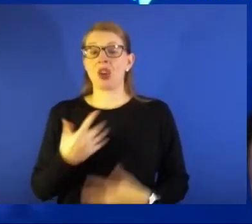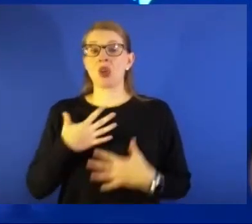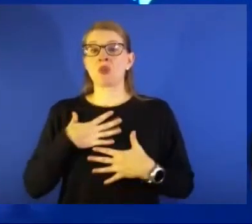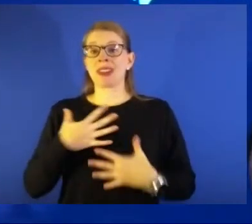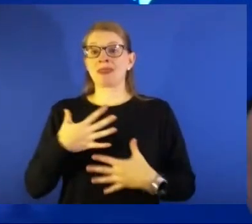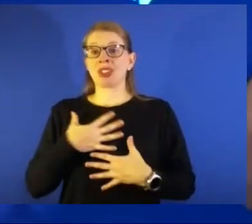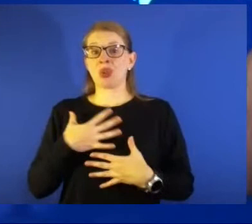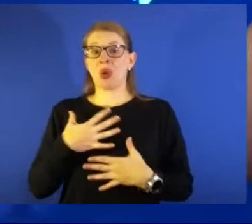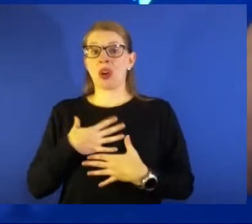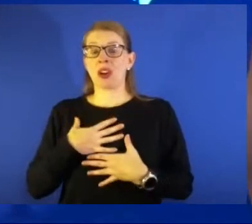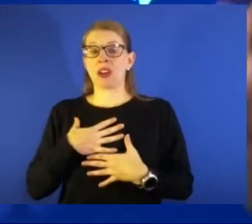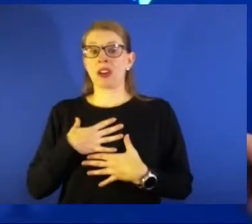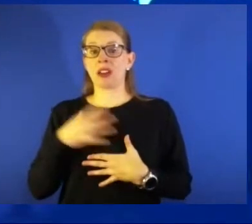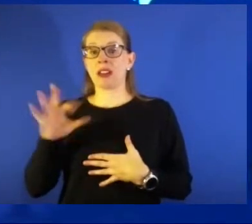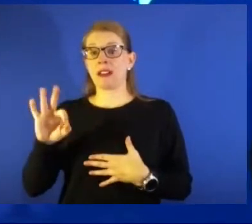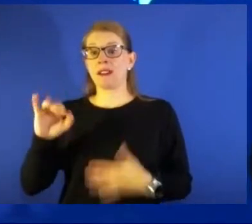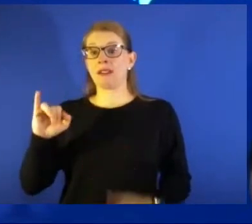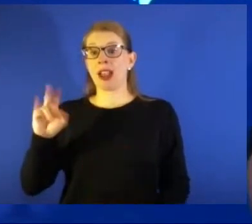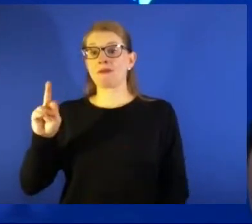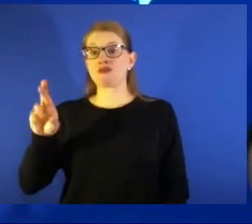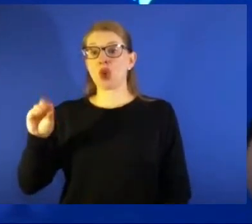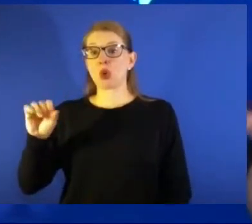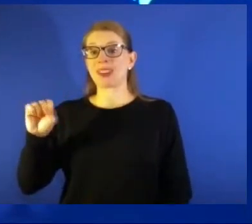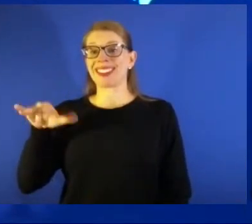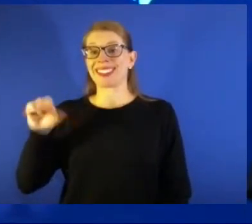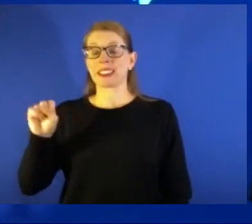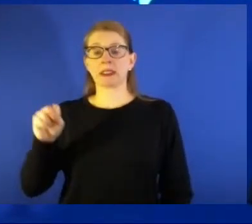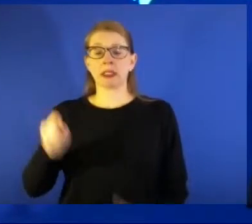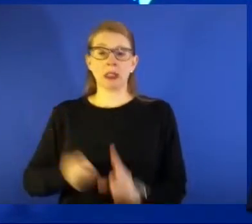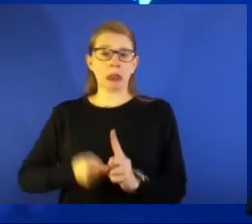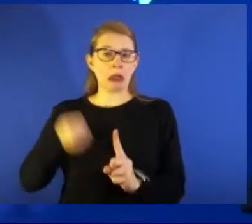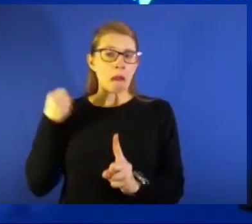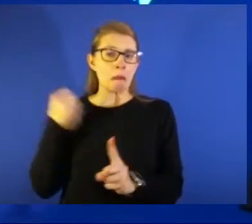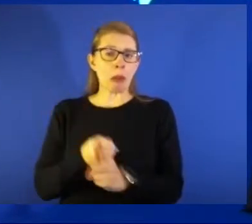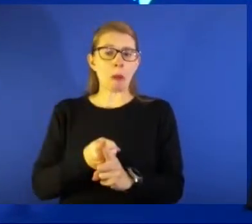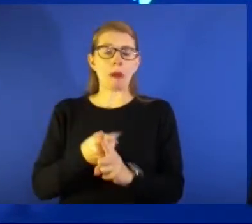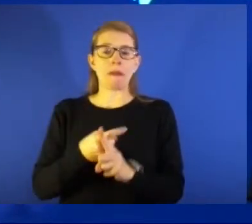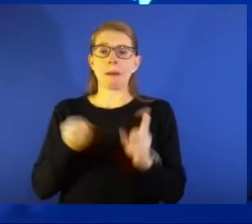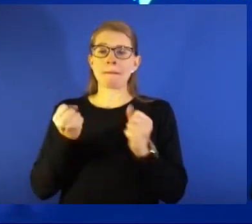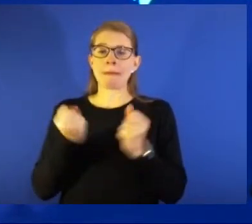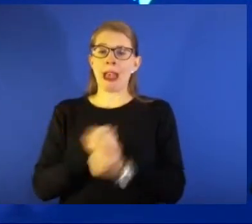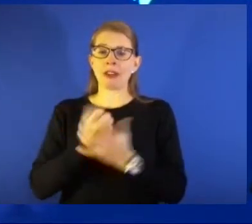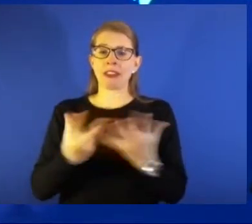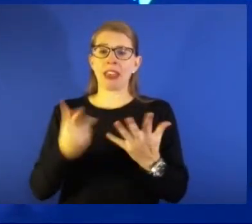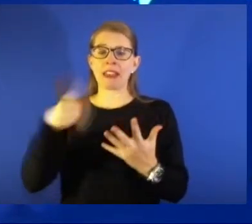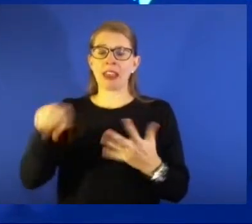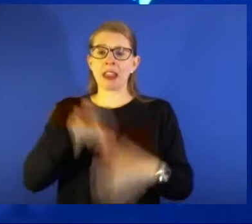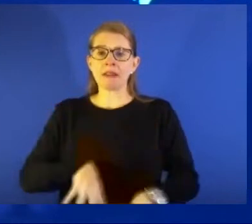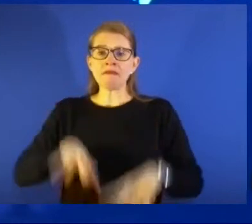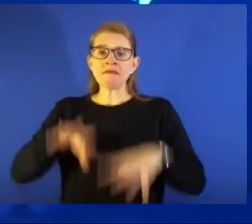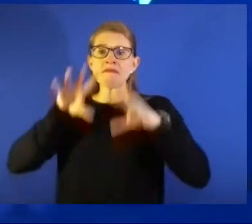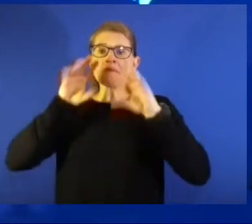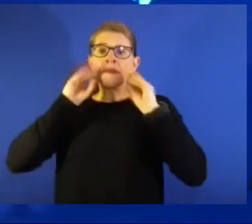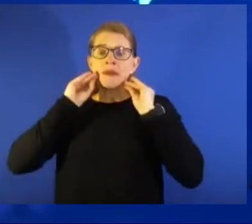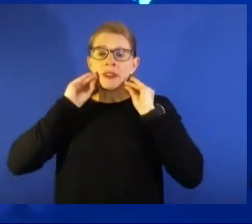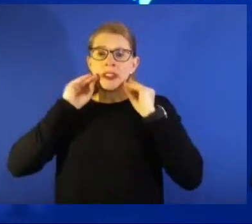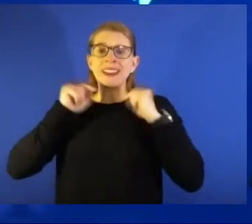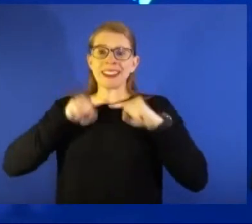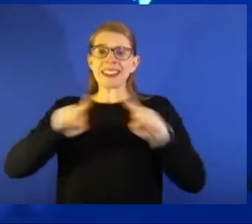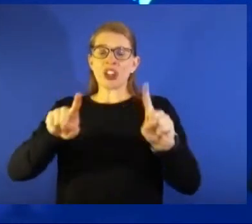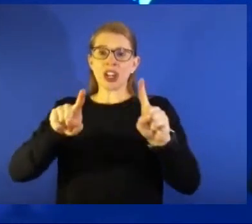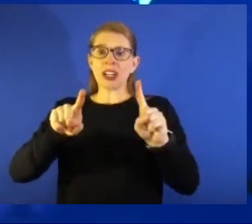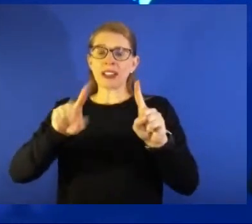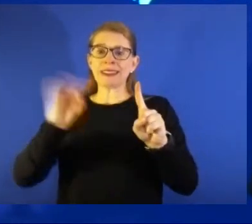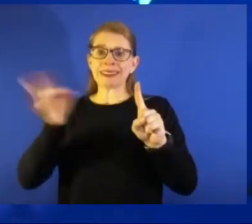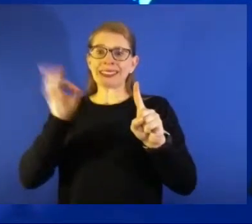respiratory fibrosis, huge hit from everything that they had inhaled during that terrorist attack. 20 years